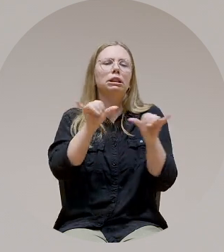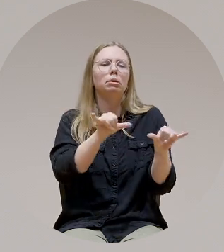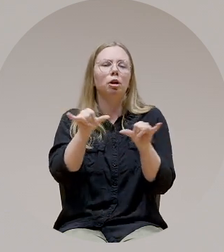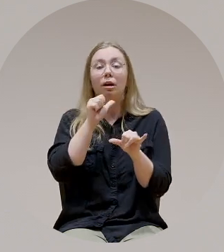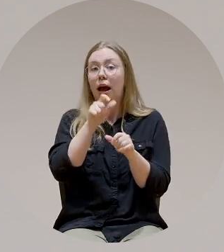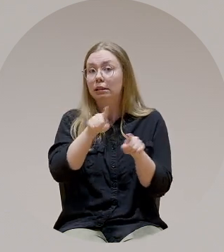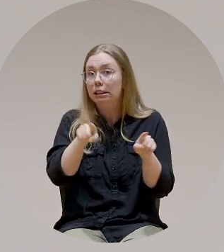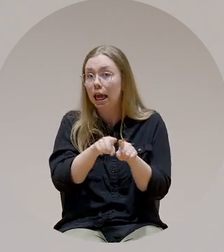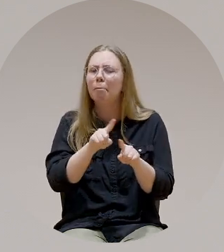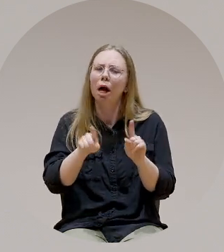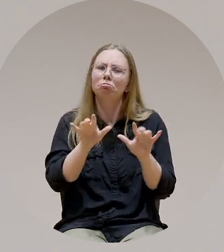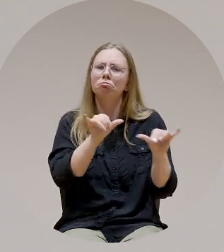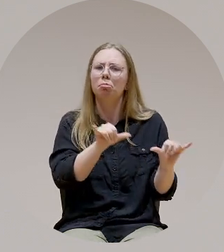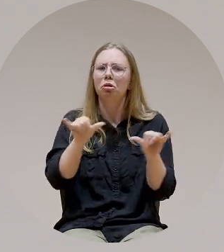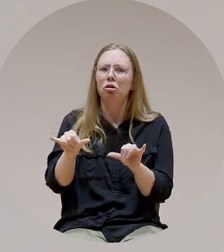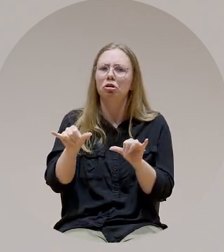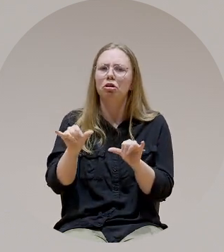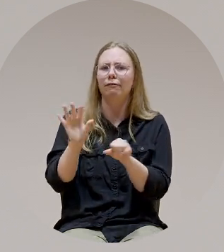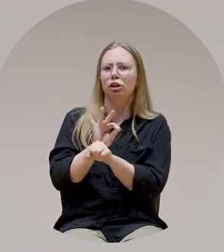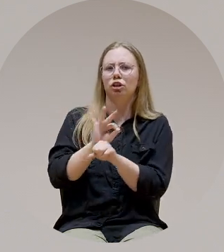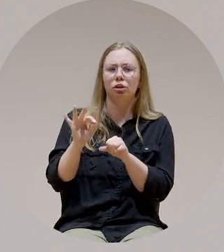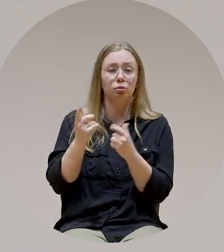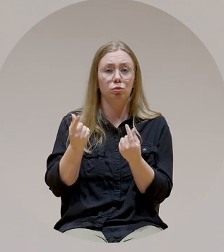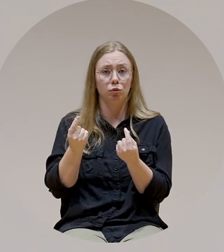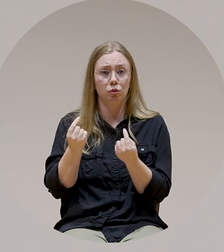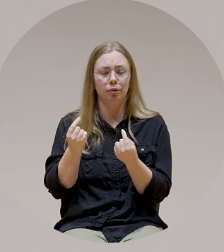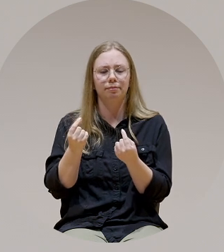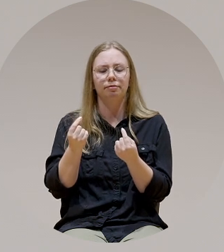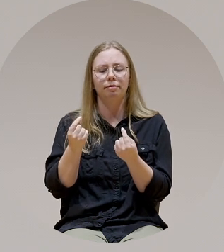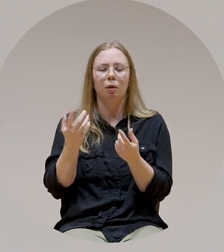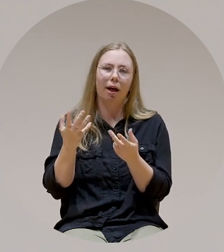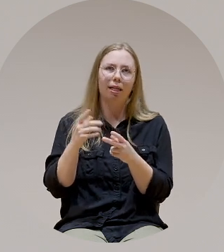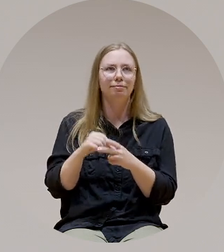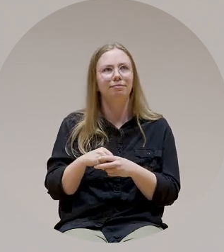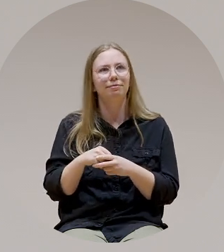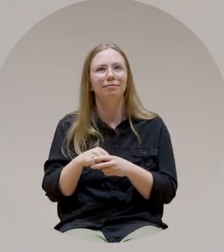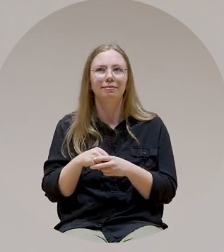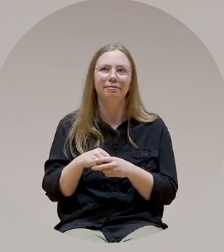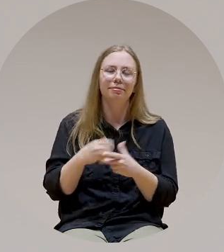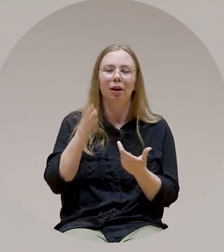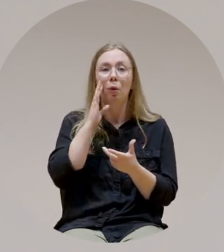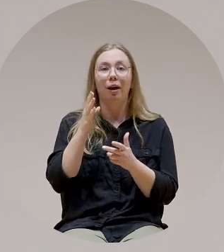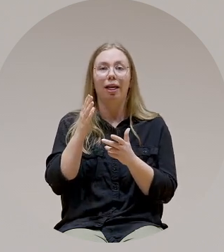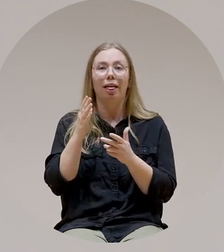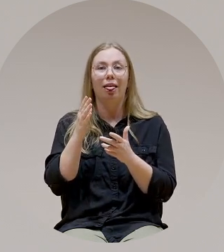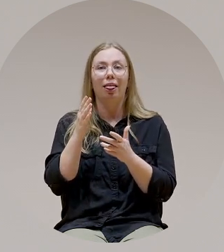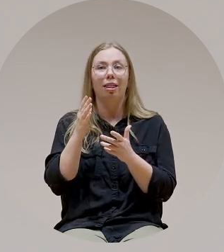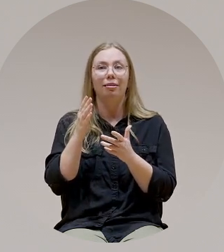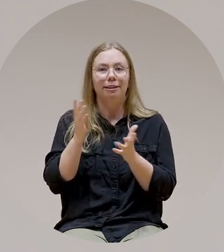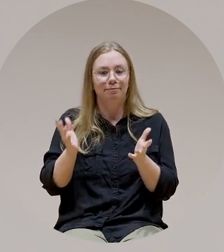same function, but they serve a similar function of one, pointing